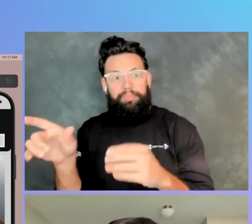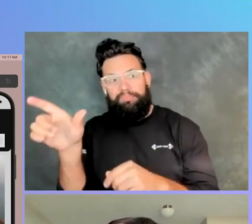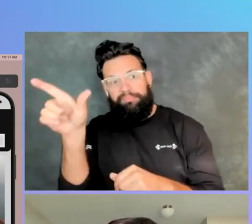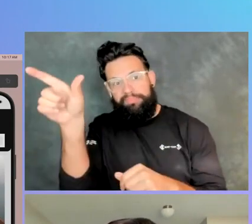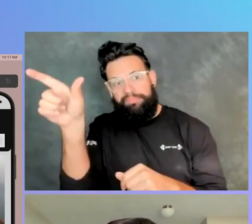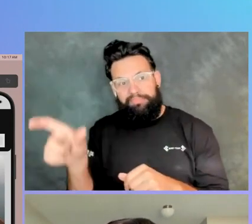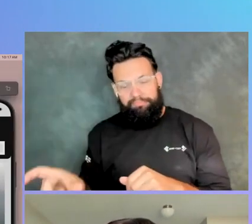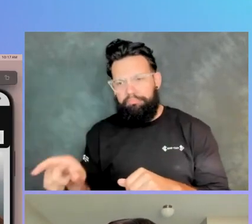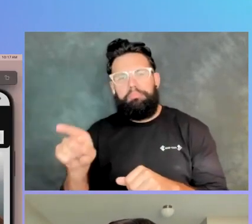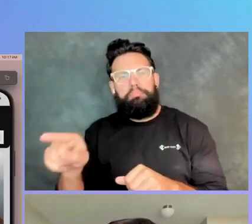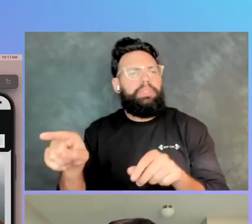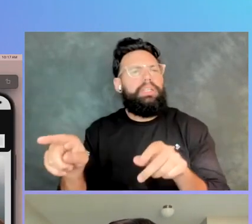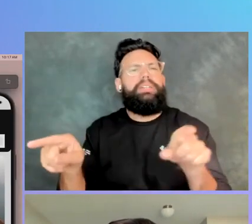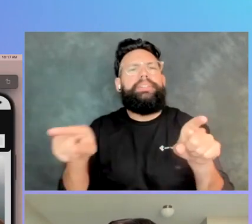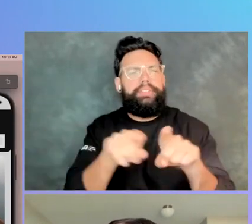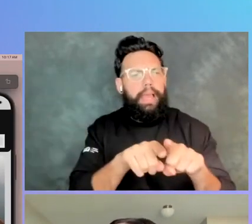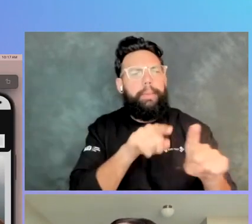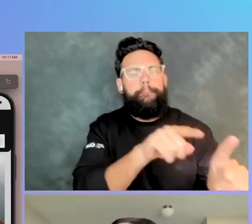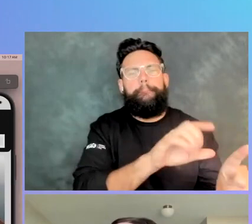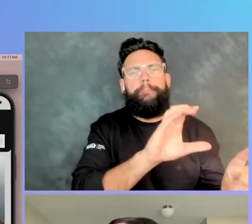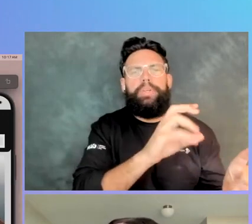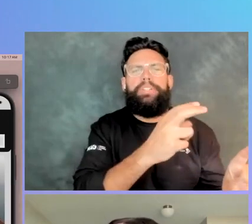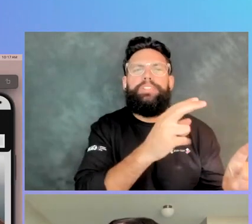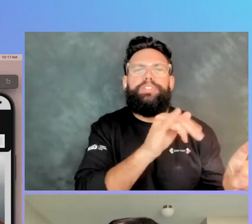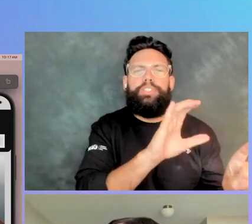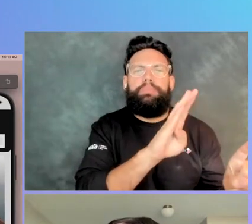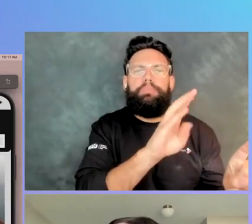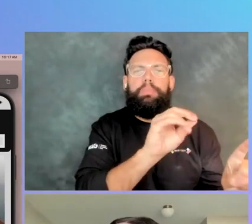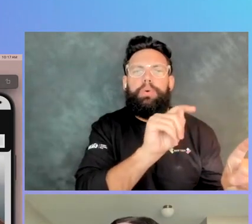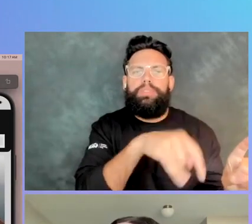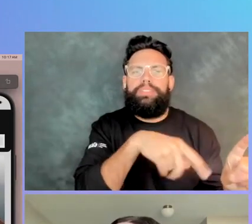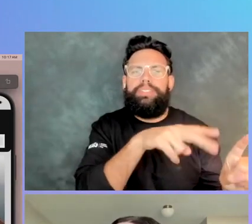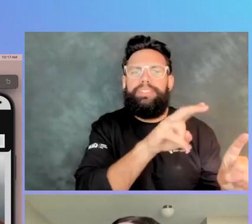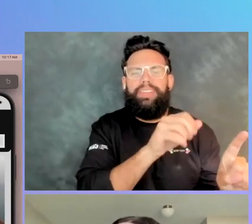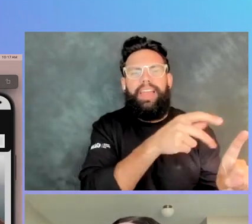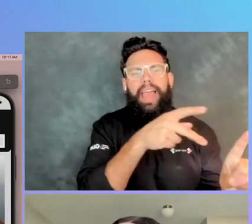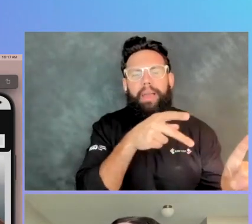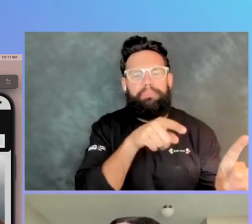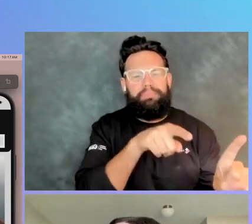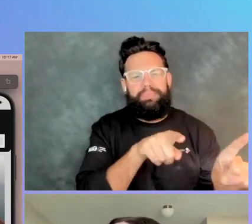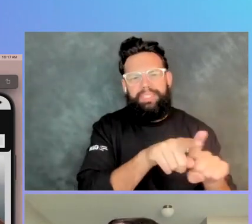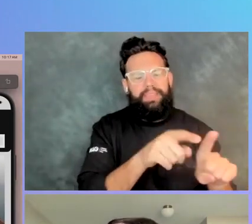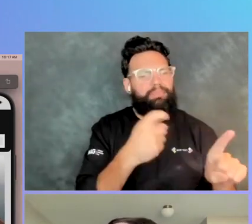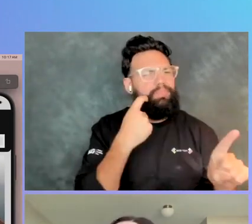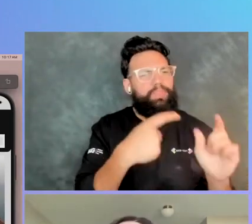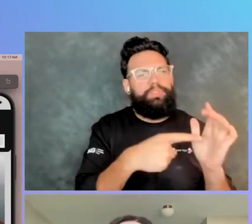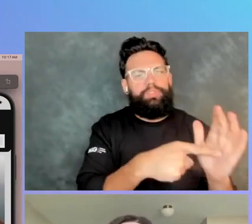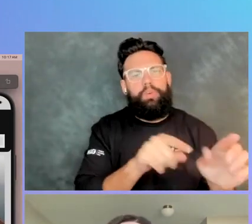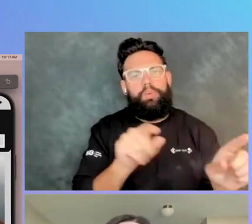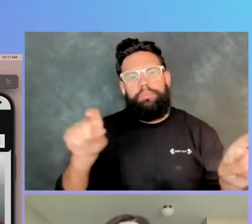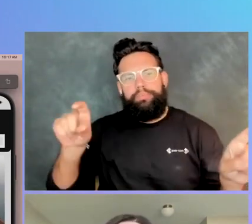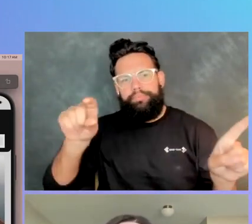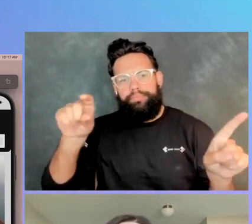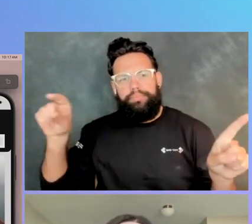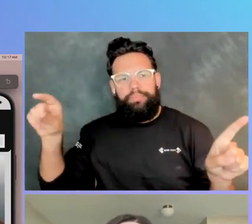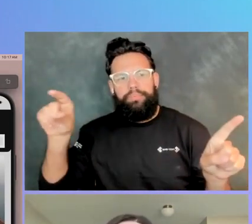app over here on the right in my simulator. And I'm working on the search bar view today in this example. And if I want to check that for accessibility before